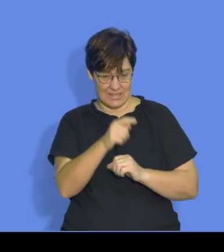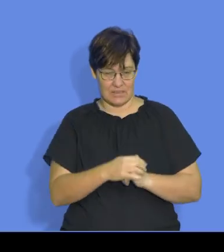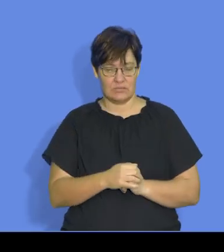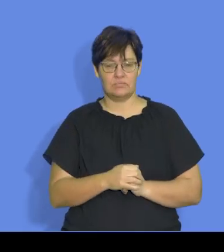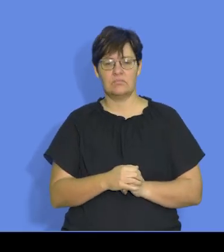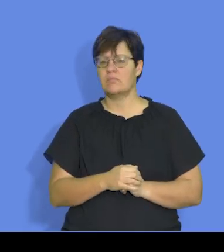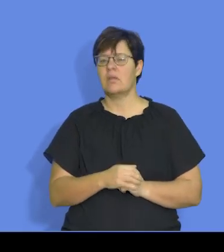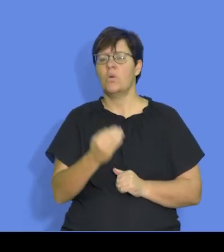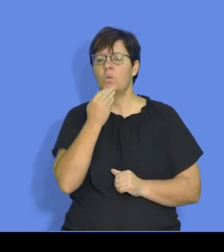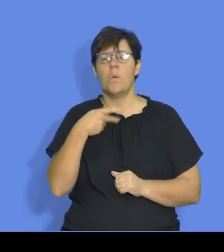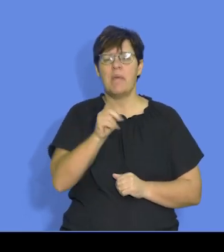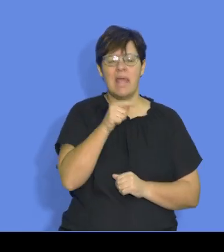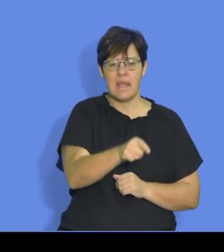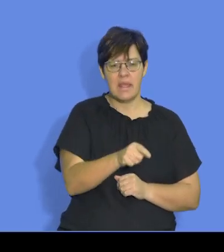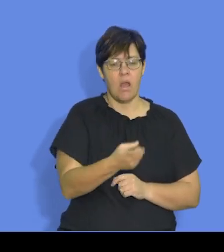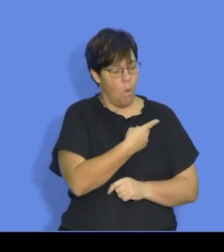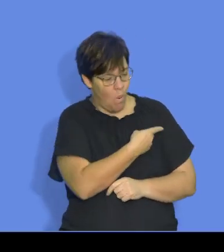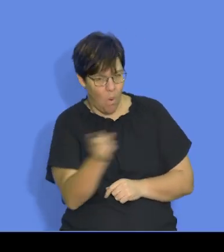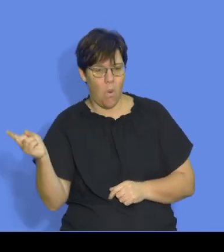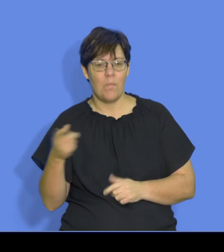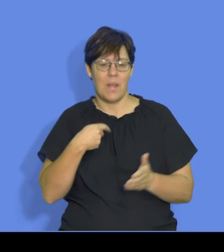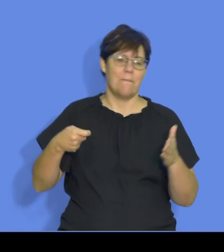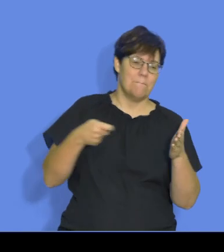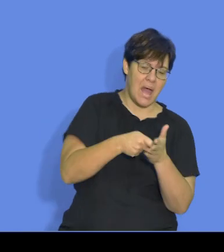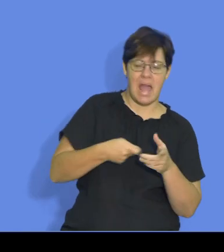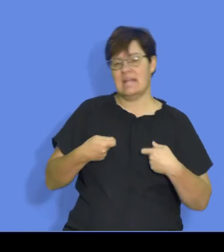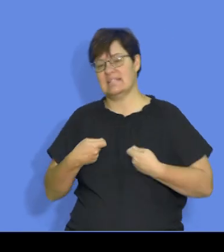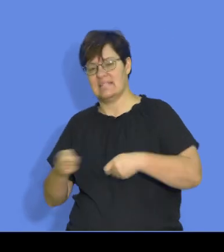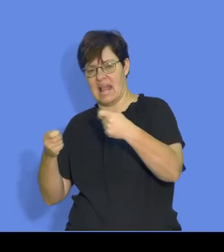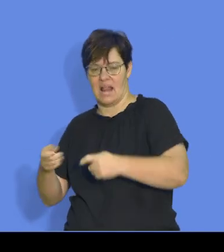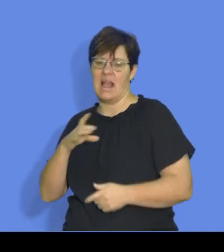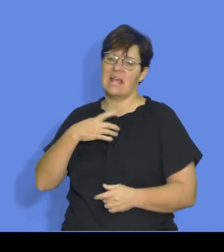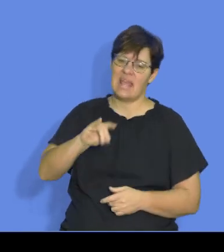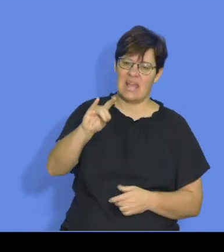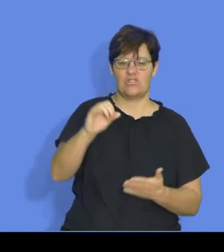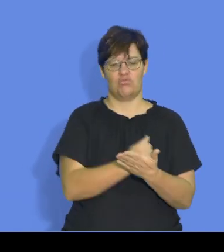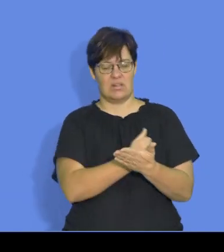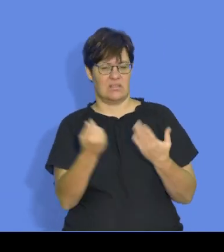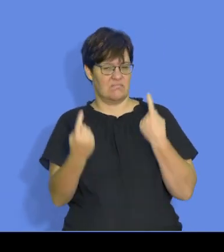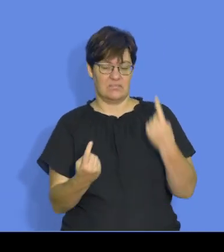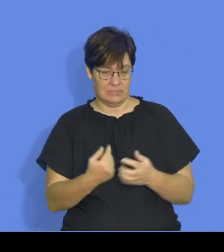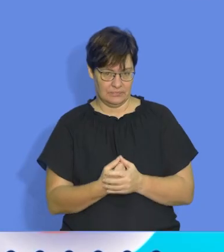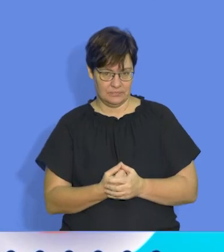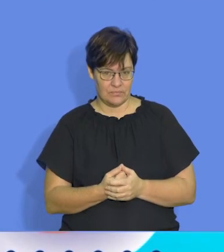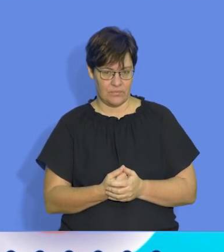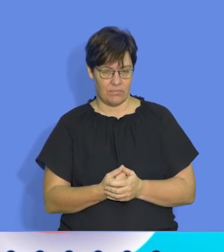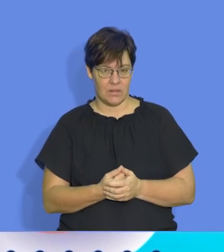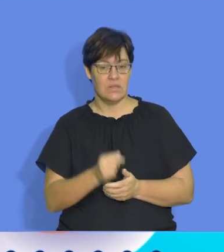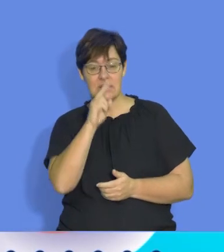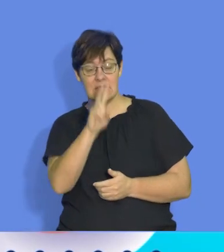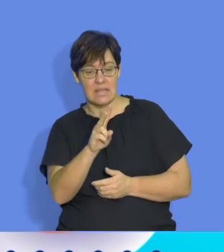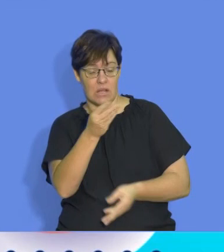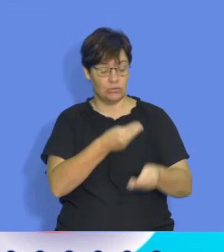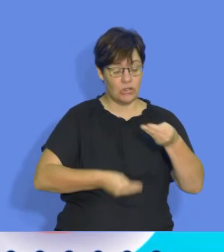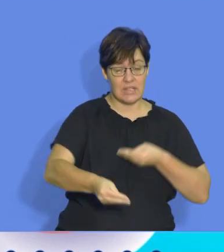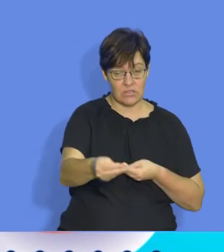by everyone when buying or selling on cash or credit, right? So clearly you can see the transaction